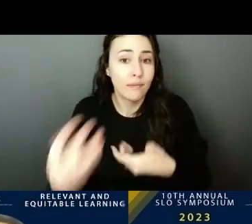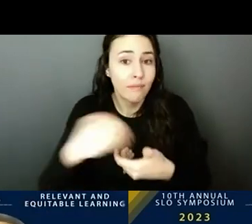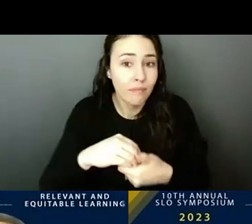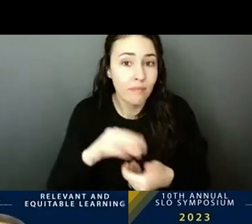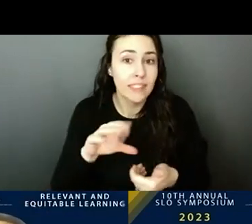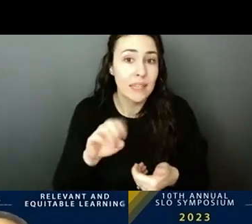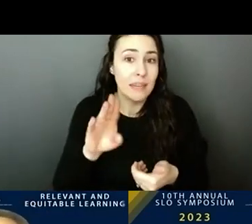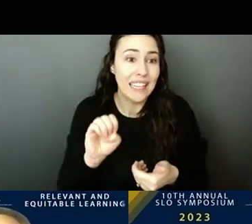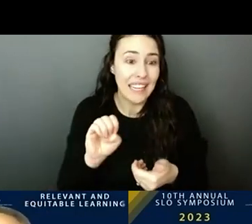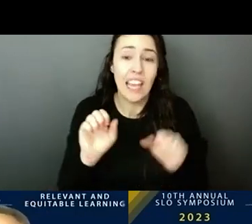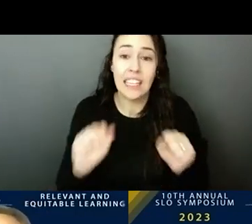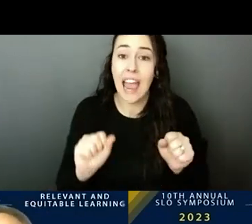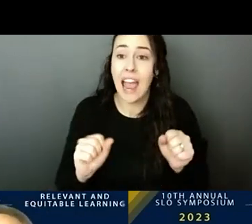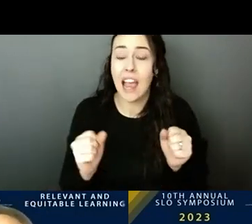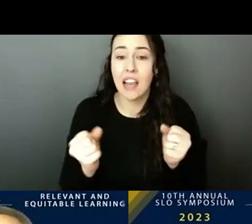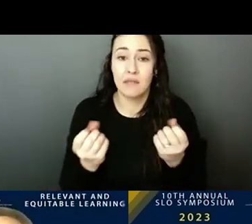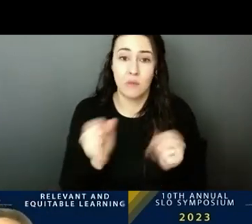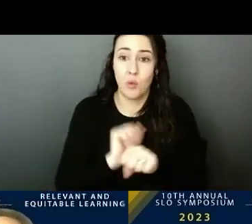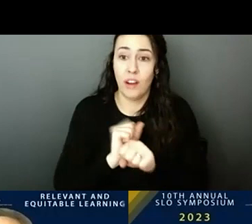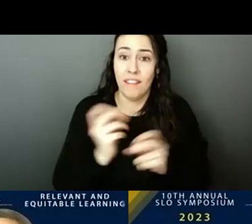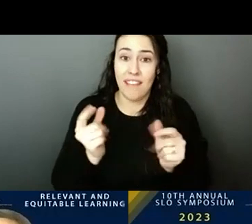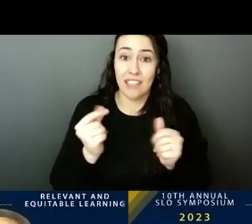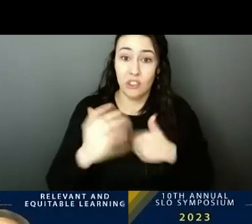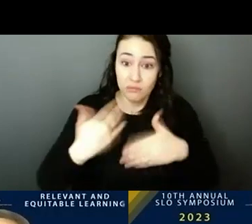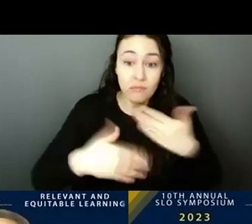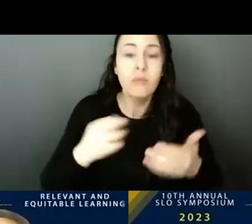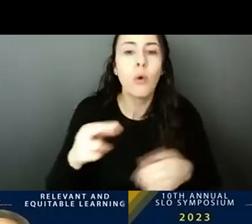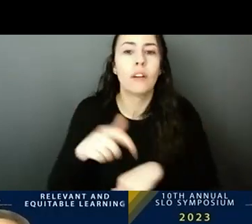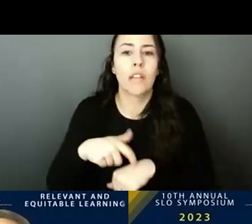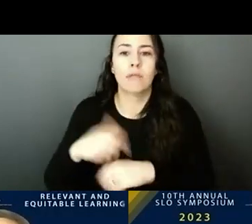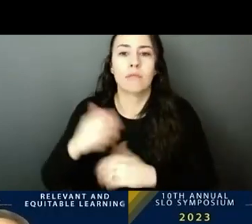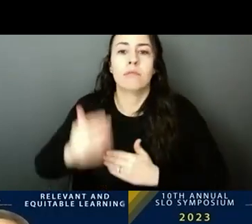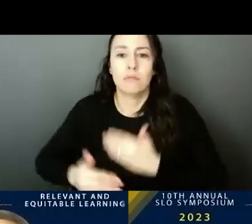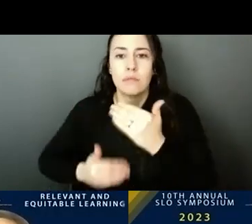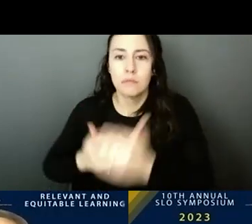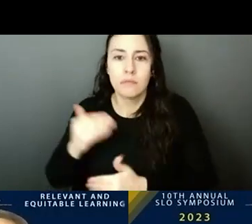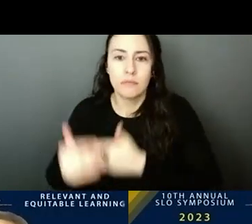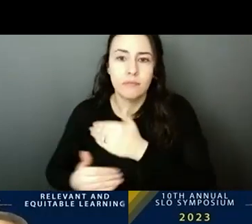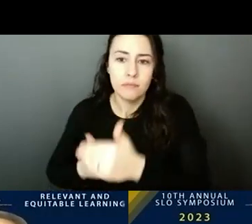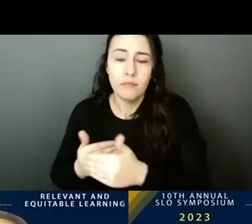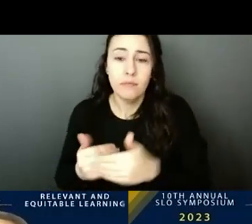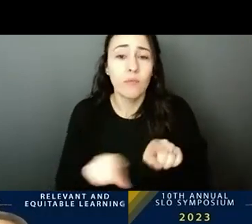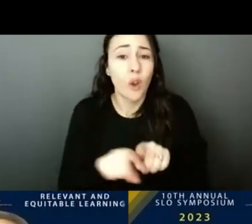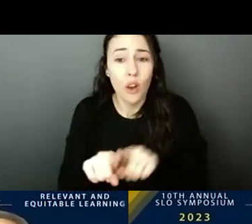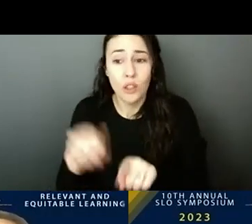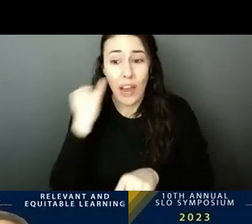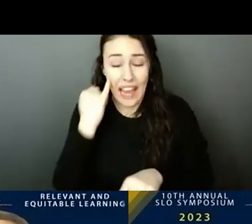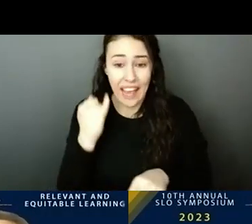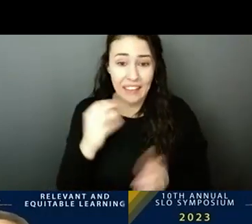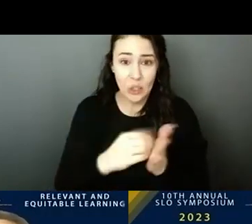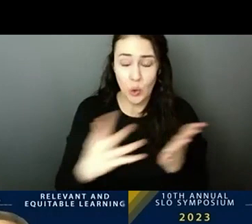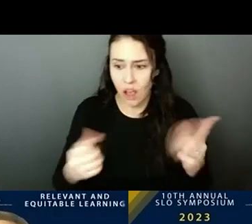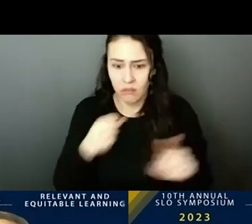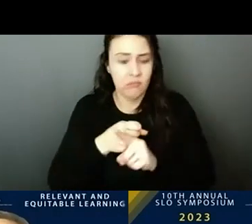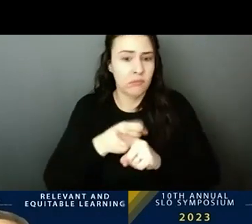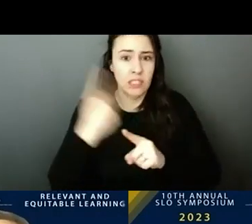to move faster if they are able to, or to take more time. It also doesn't penalize them when they have to pause, right? If life happens